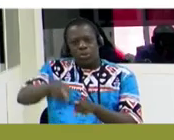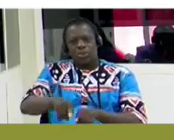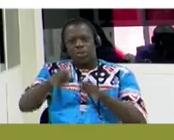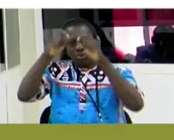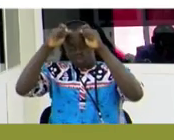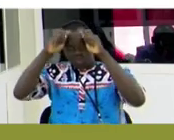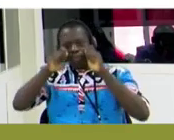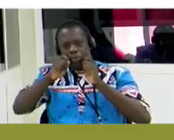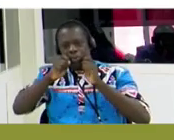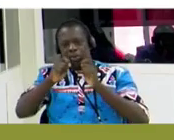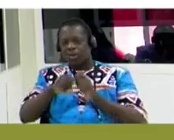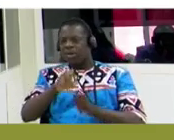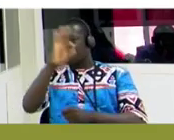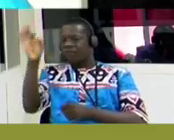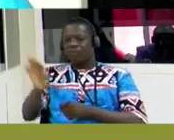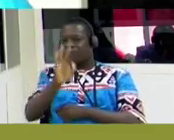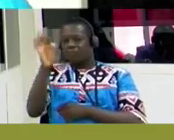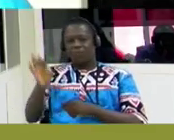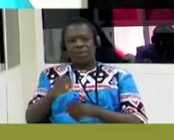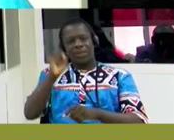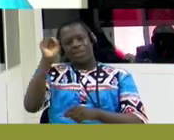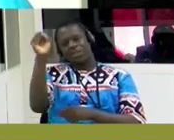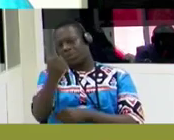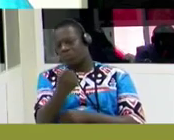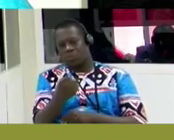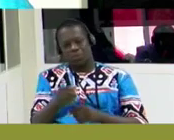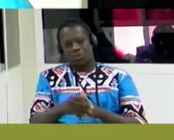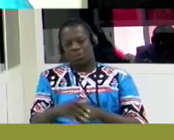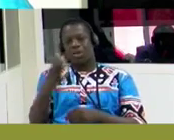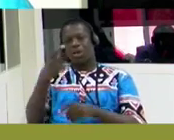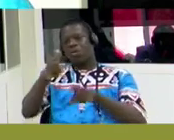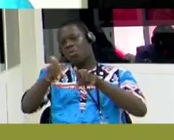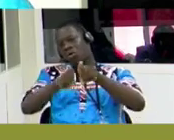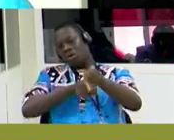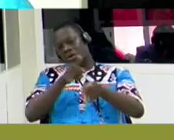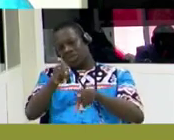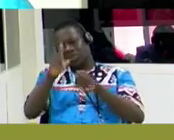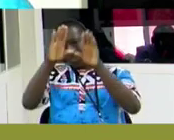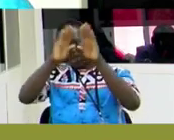know. For how long did this activity happen?